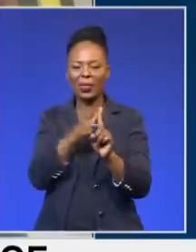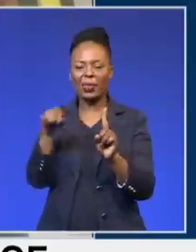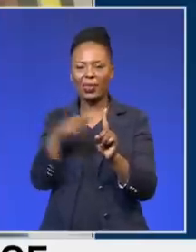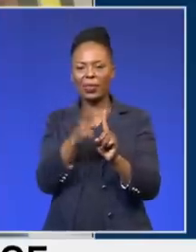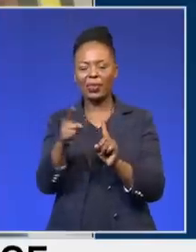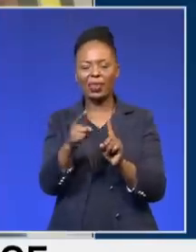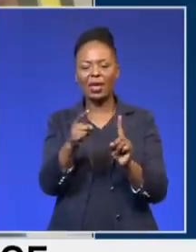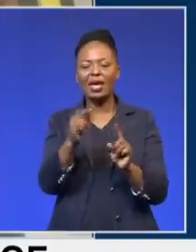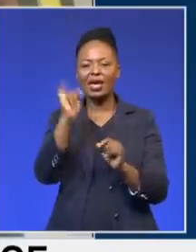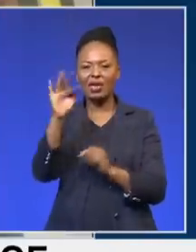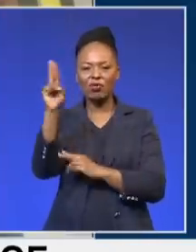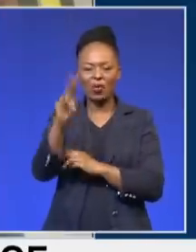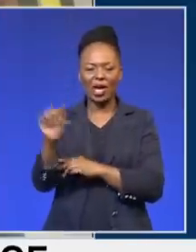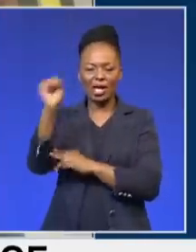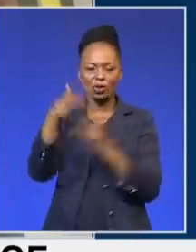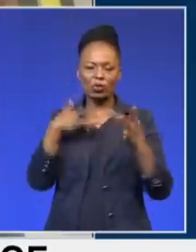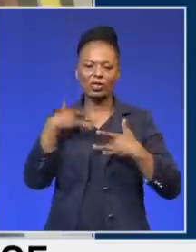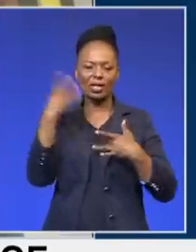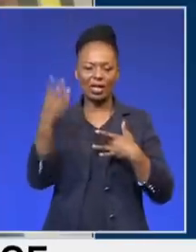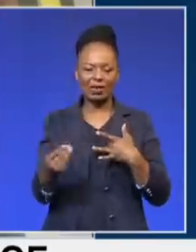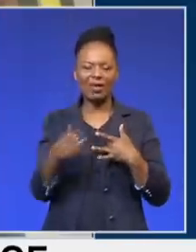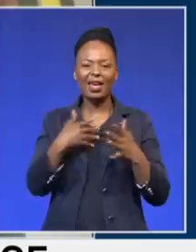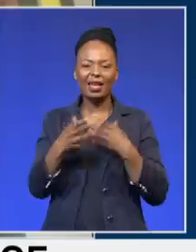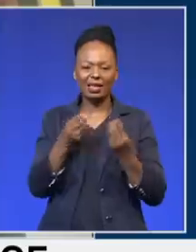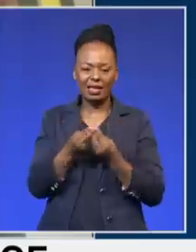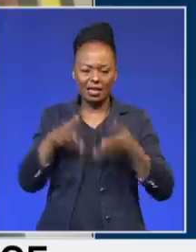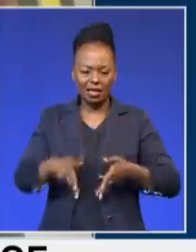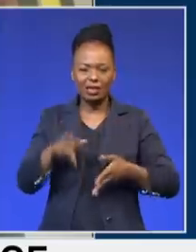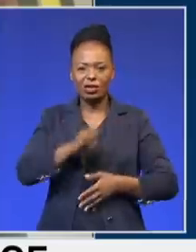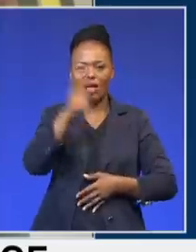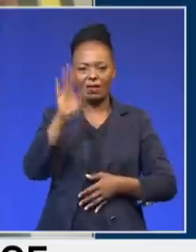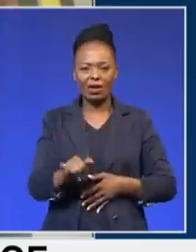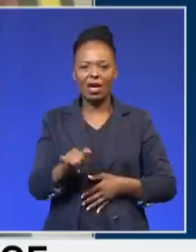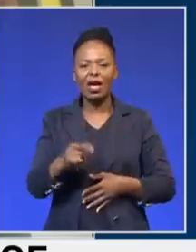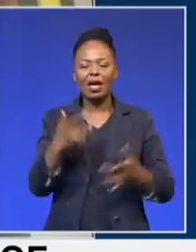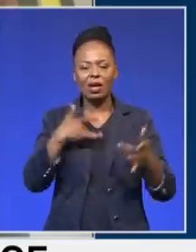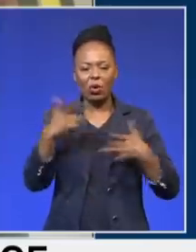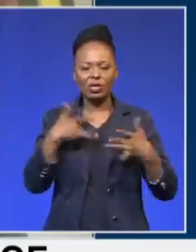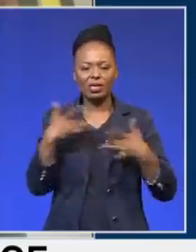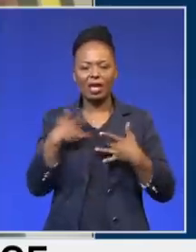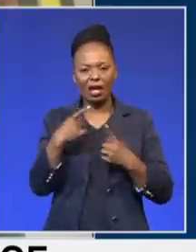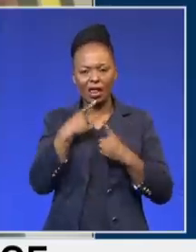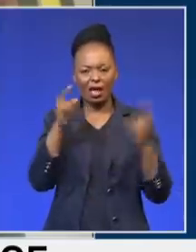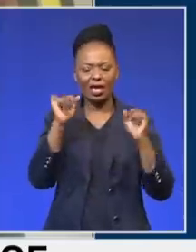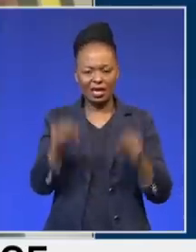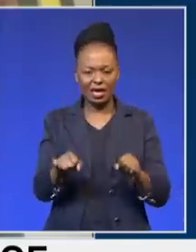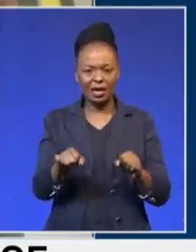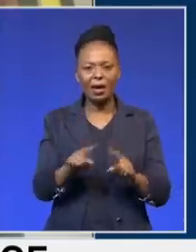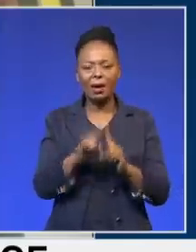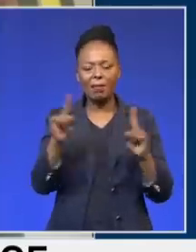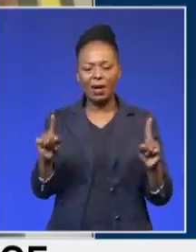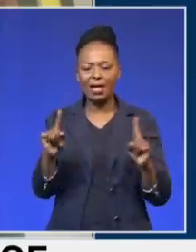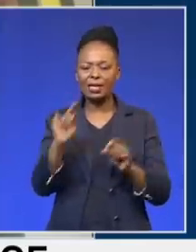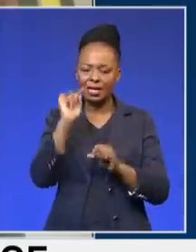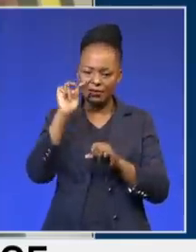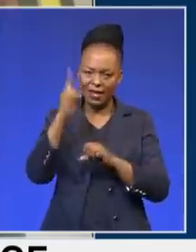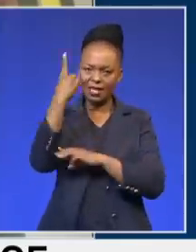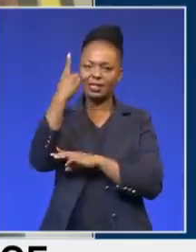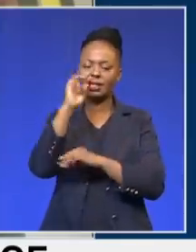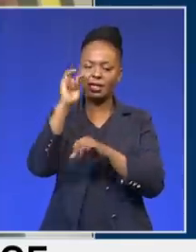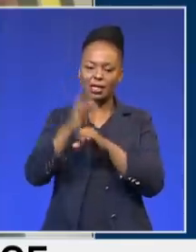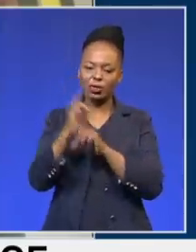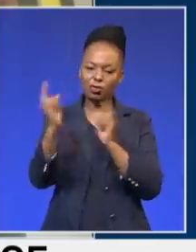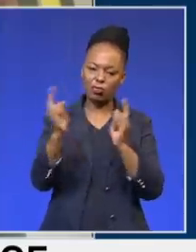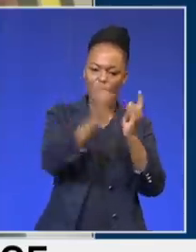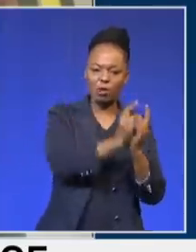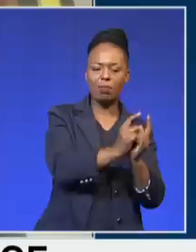has concerns about anything in South Africa, they are allowed to raise their concerns, but their channels. The channels, they need to contact the Durko and